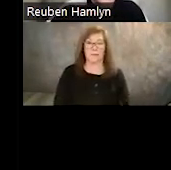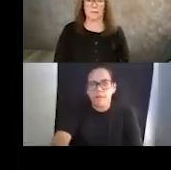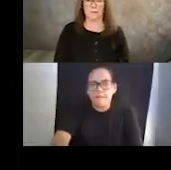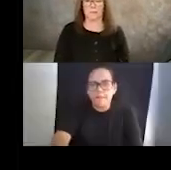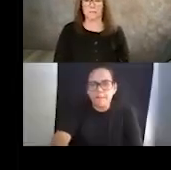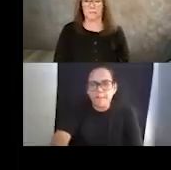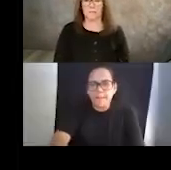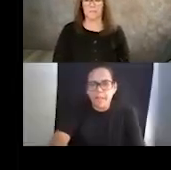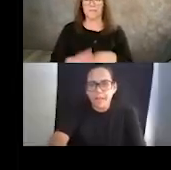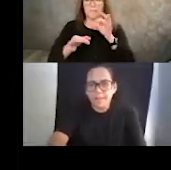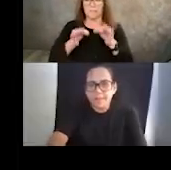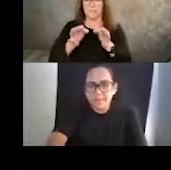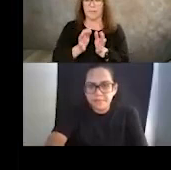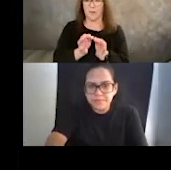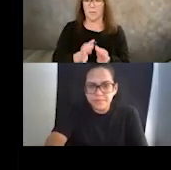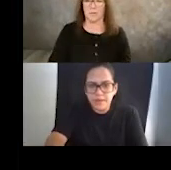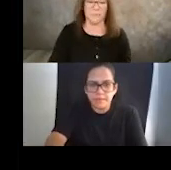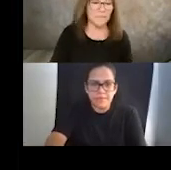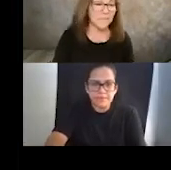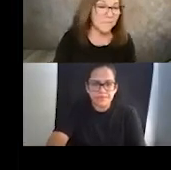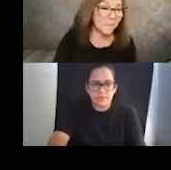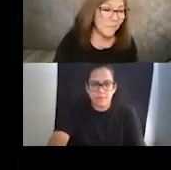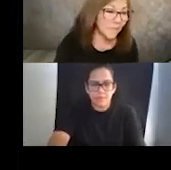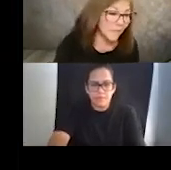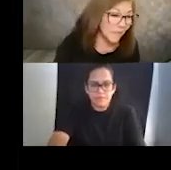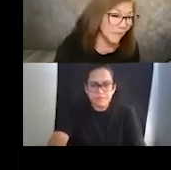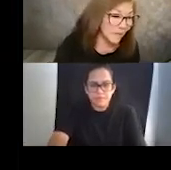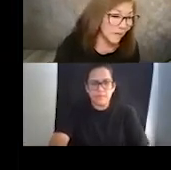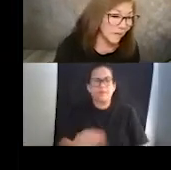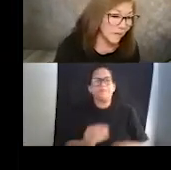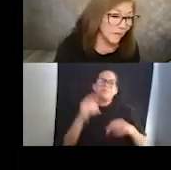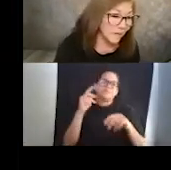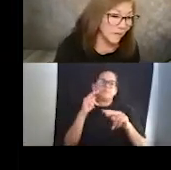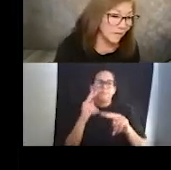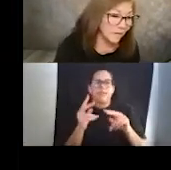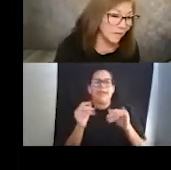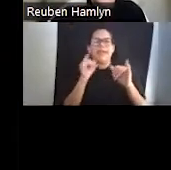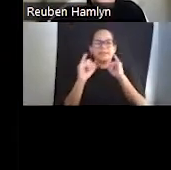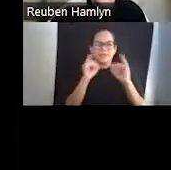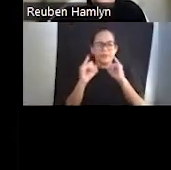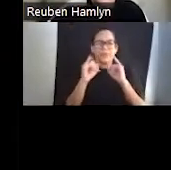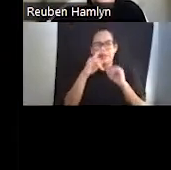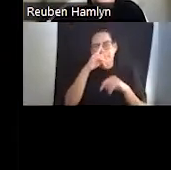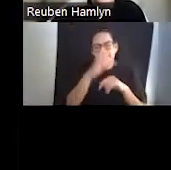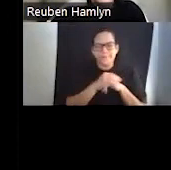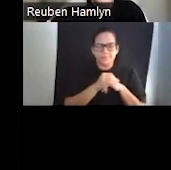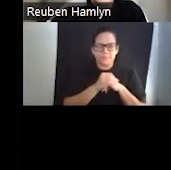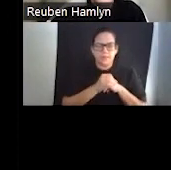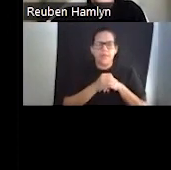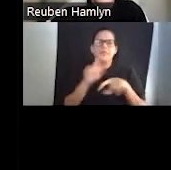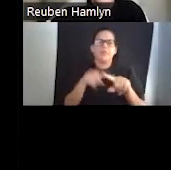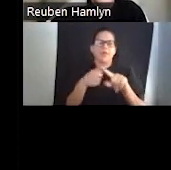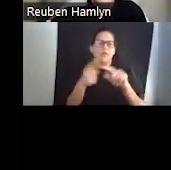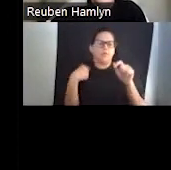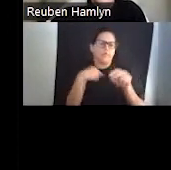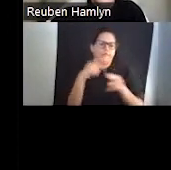So what we have seen is an original video of a colleague giving an interview, and then we've